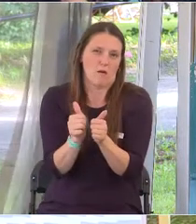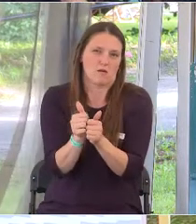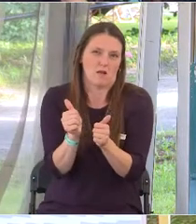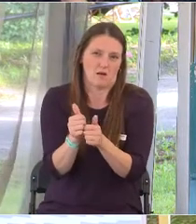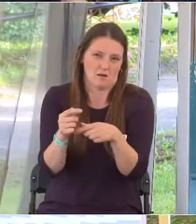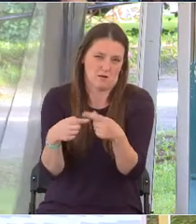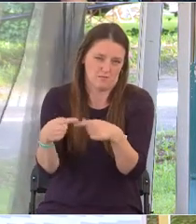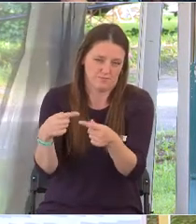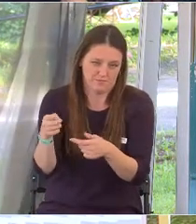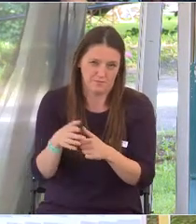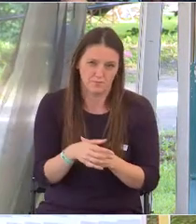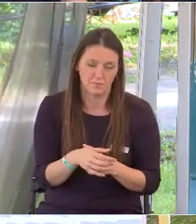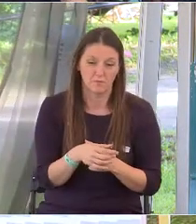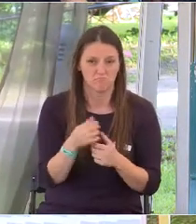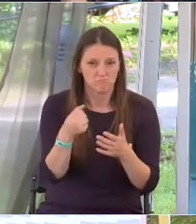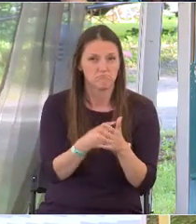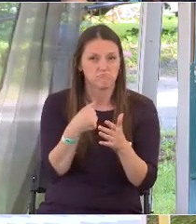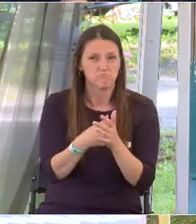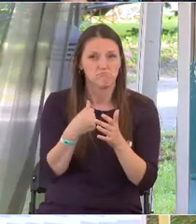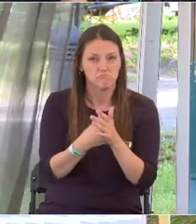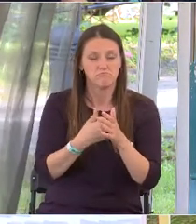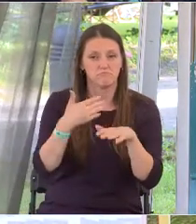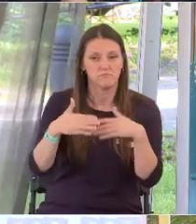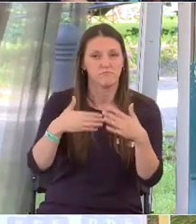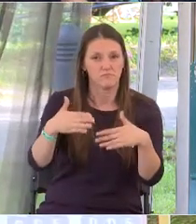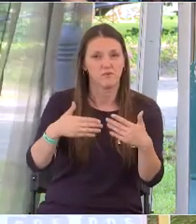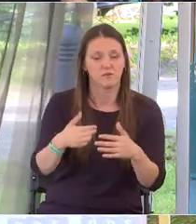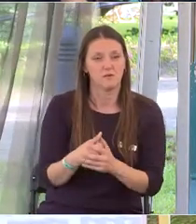happened with the so-called citizens then,